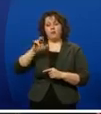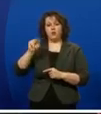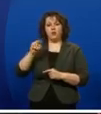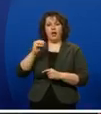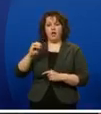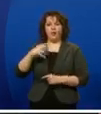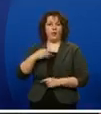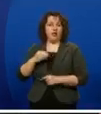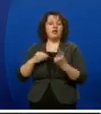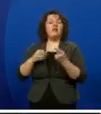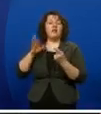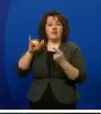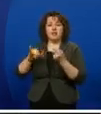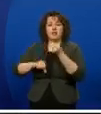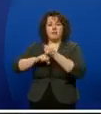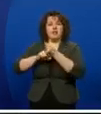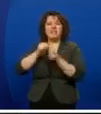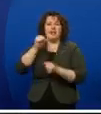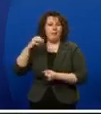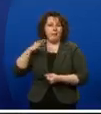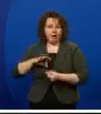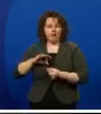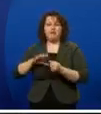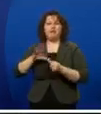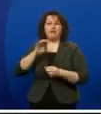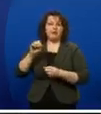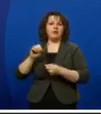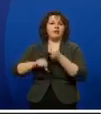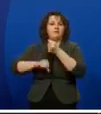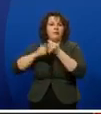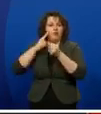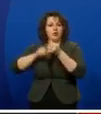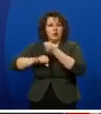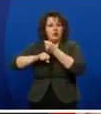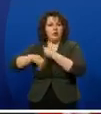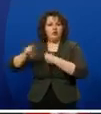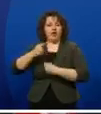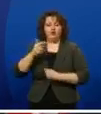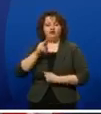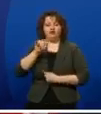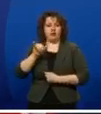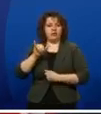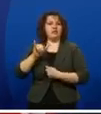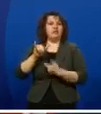supporting child care and early education in Grundy County. Melanie?